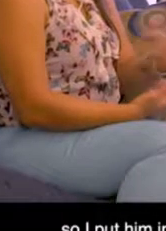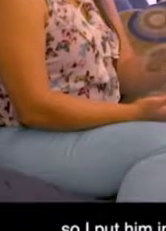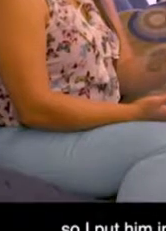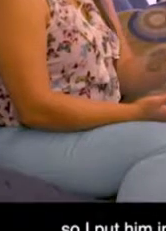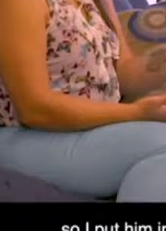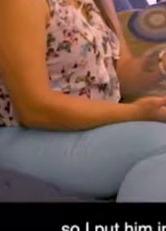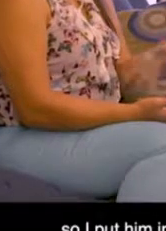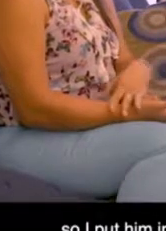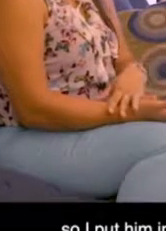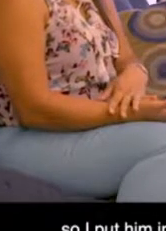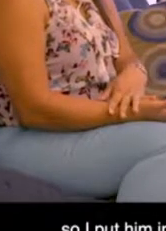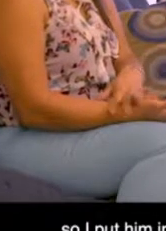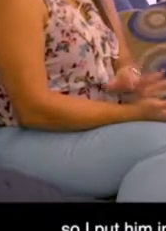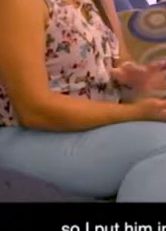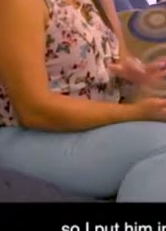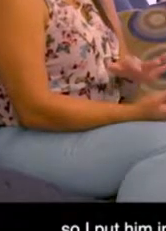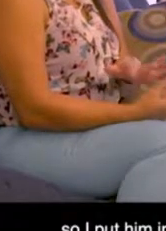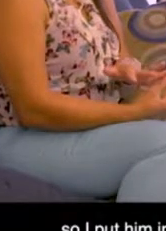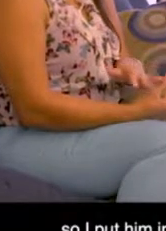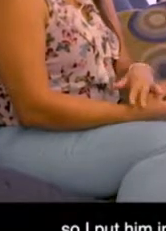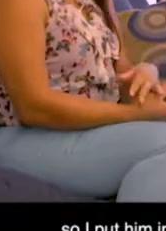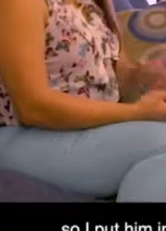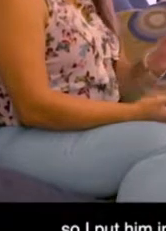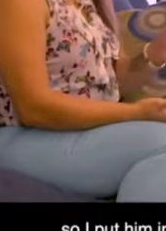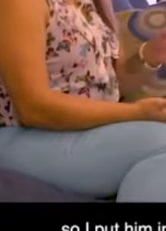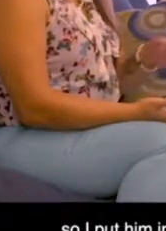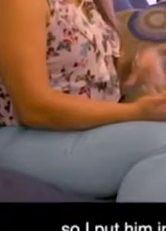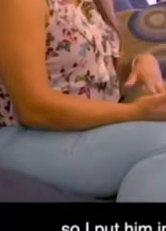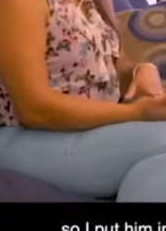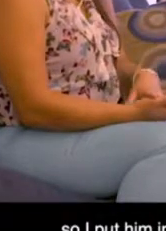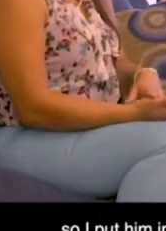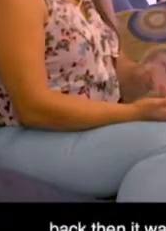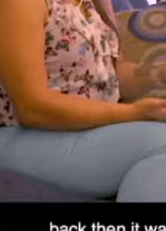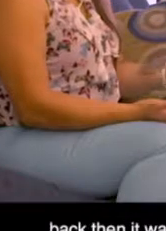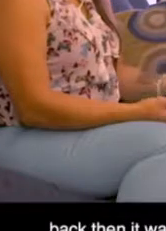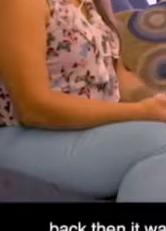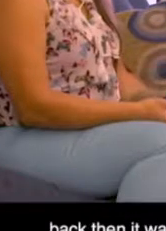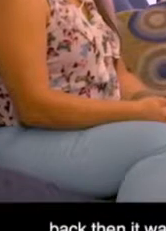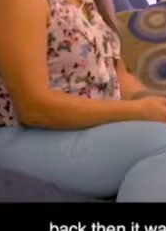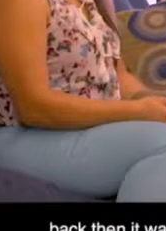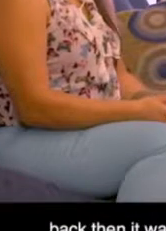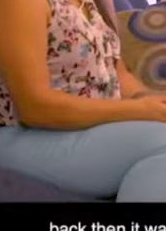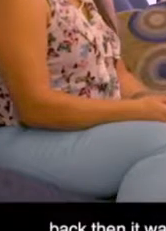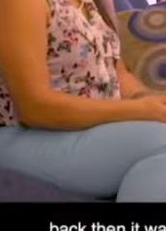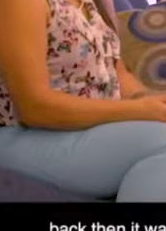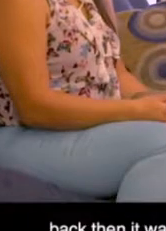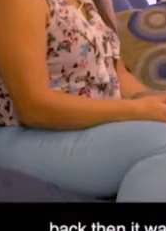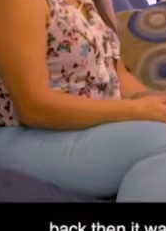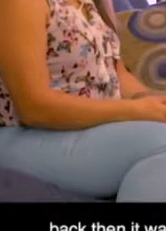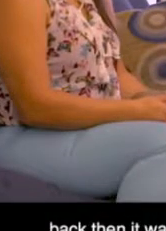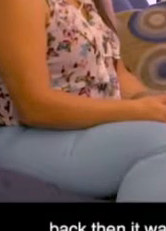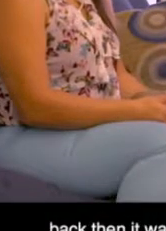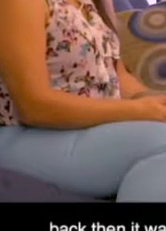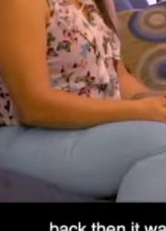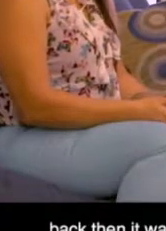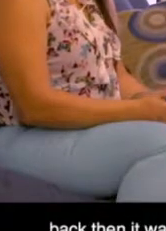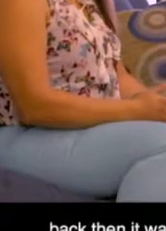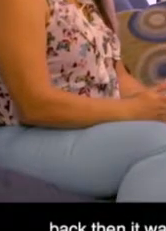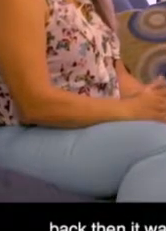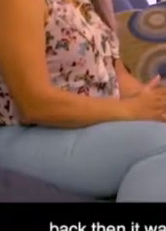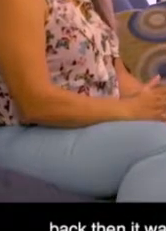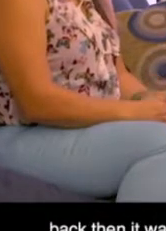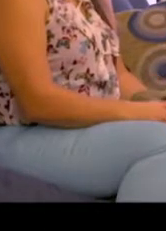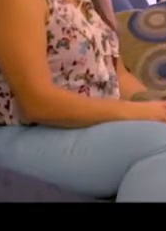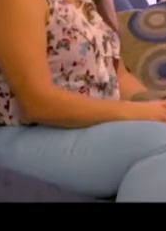So I put him in school really early there. They did not know any sign. That was, back then, was not mandatory for any of the special needs